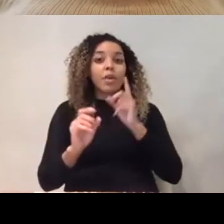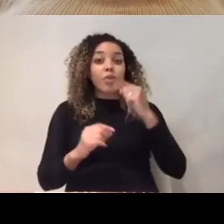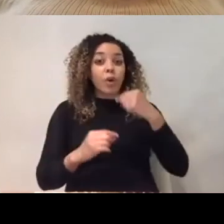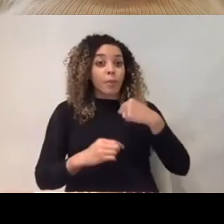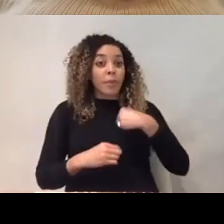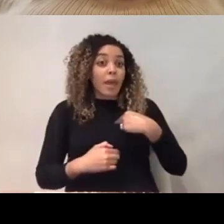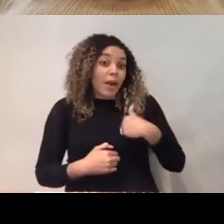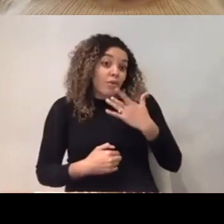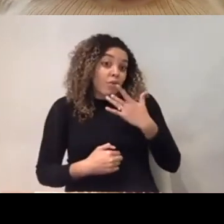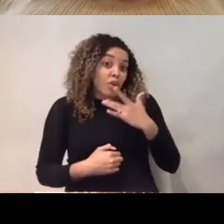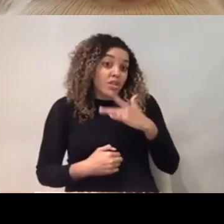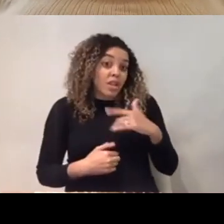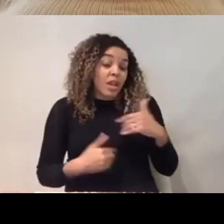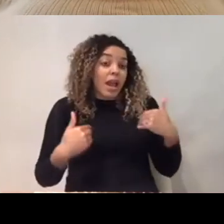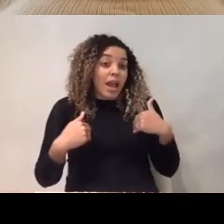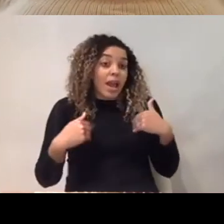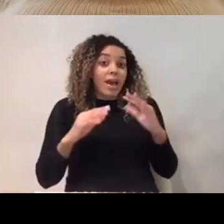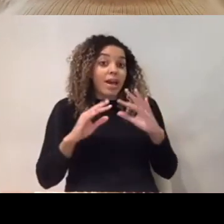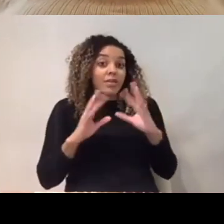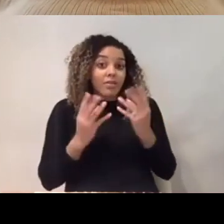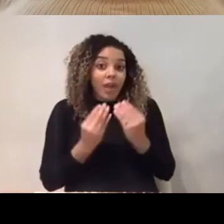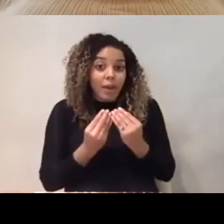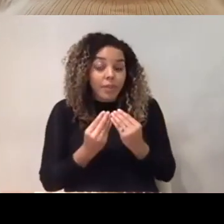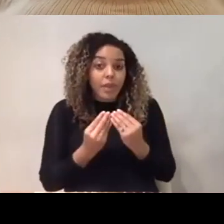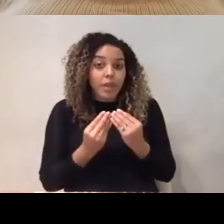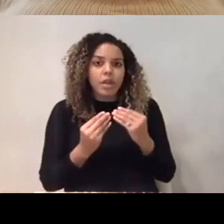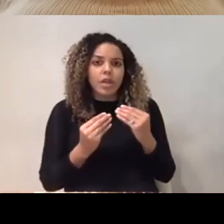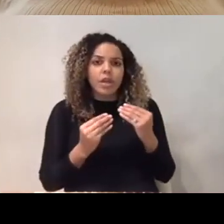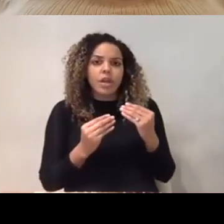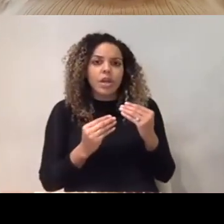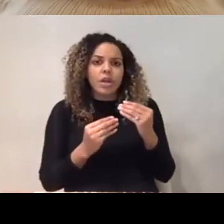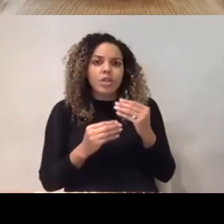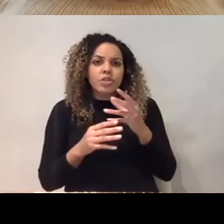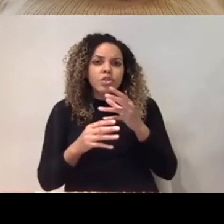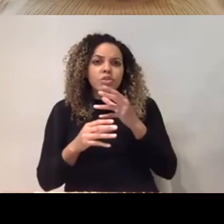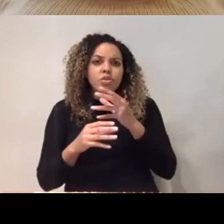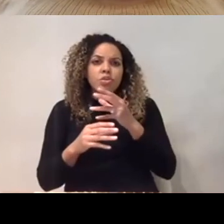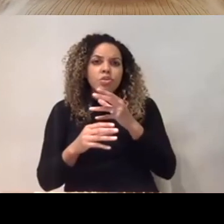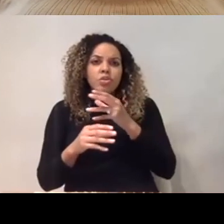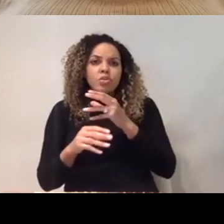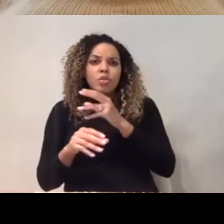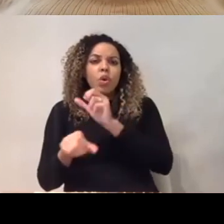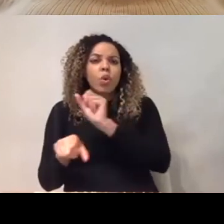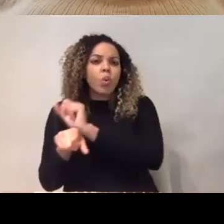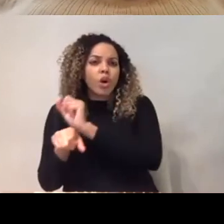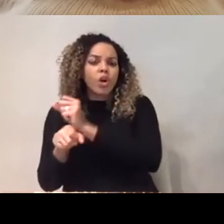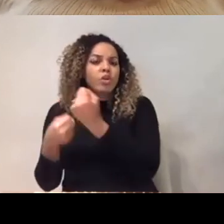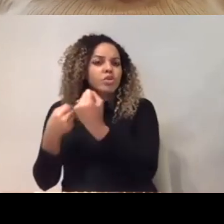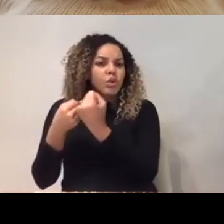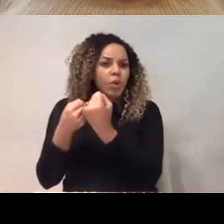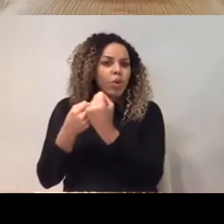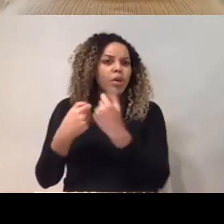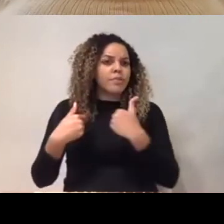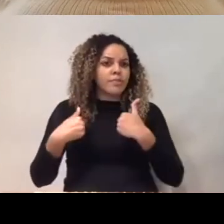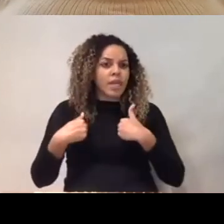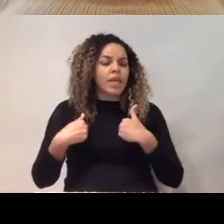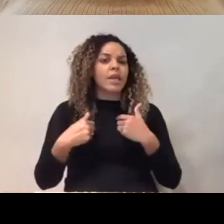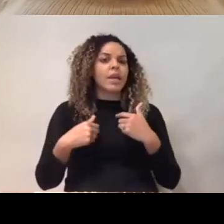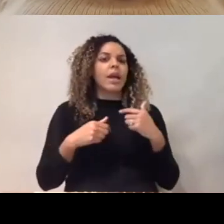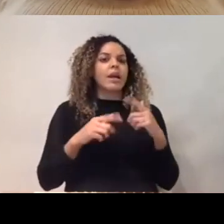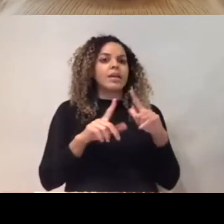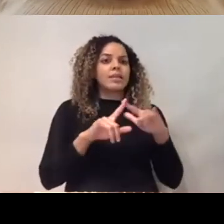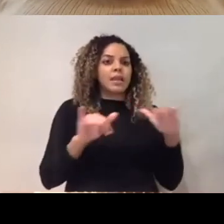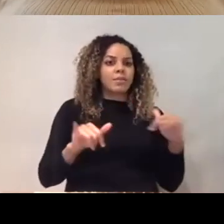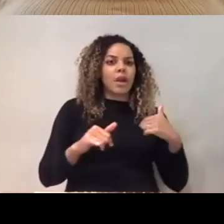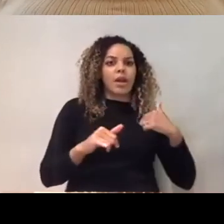to get day jobs and work while I freelanced on the side. And it was enough to keep me going, But if I was living on